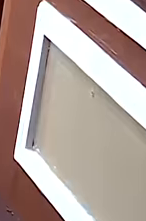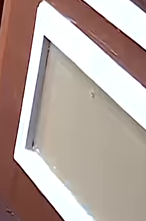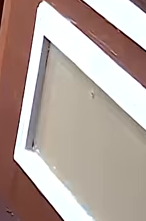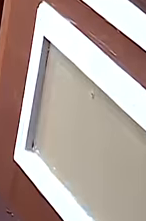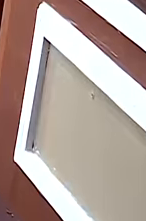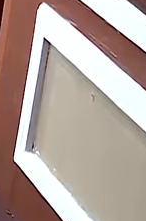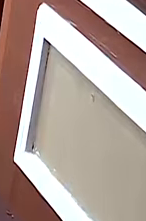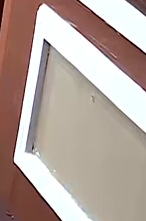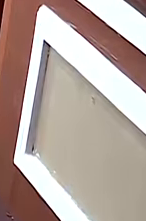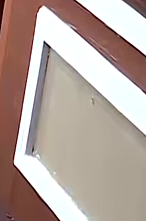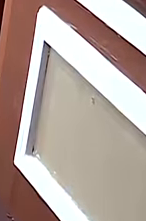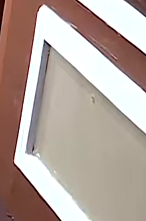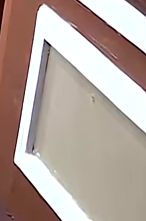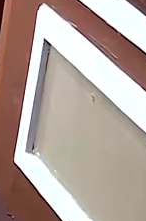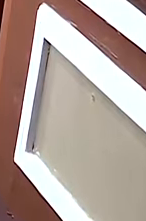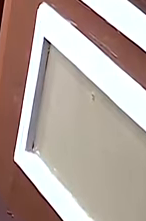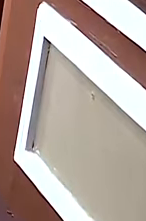right.